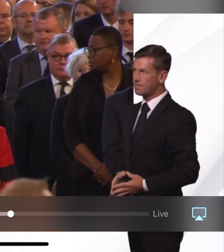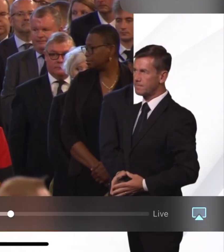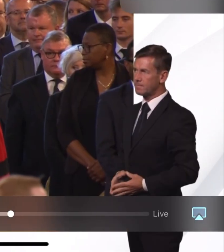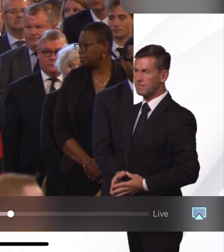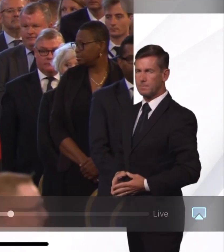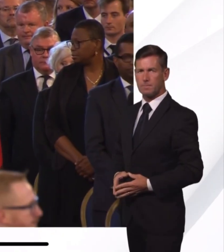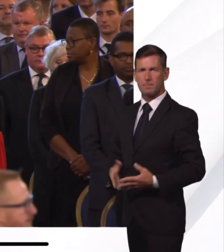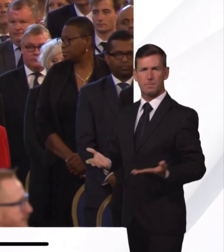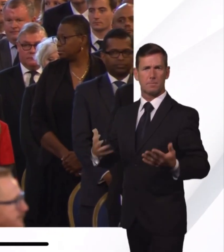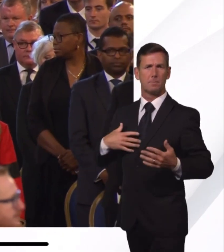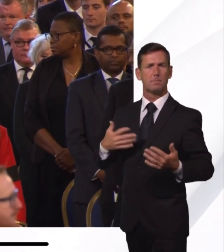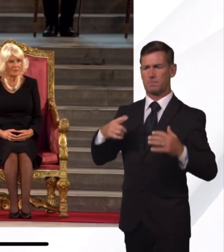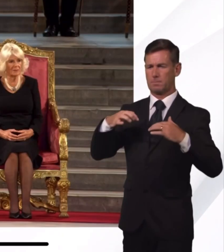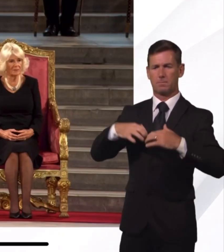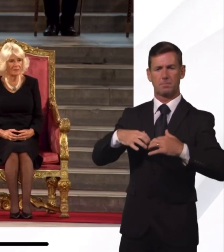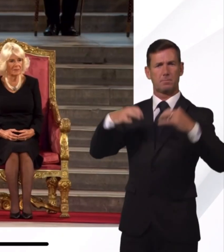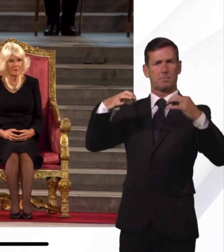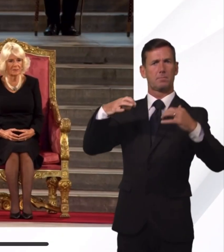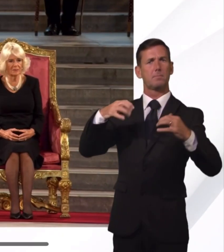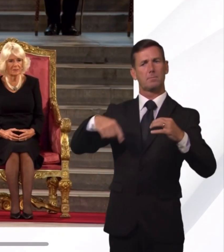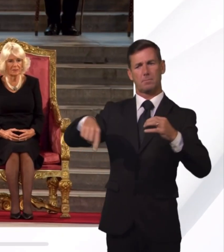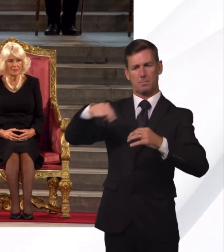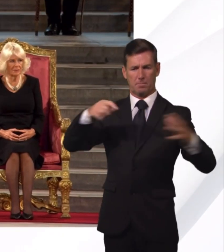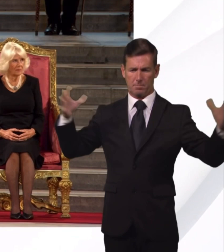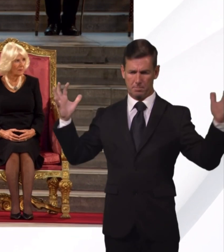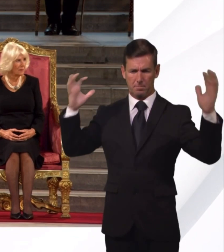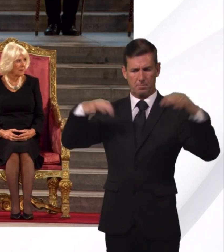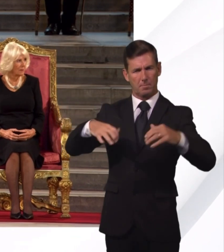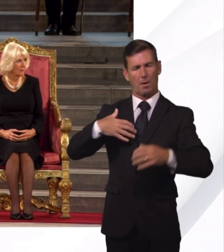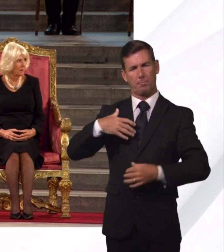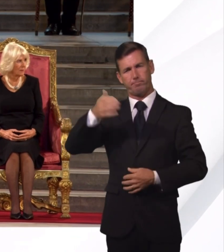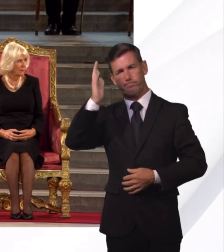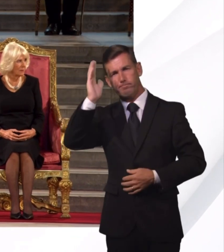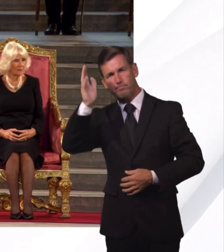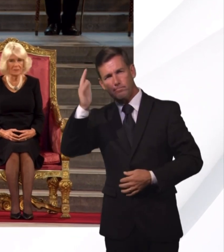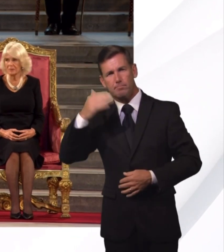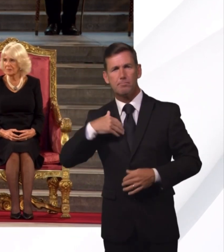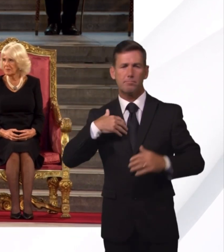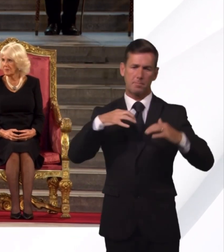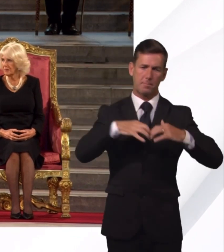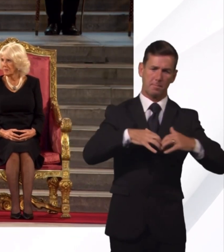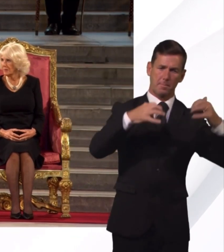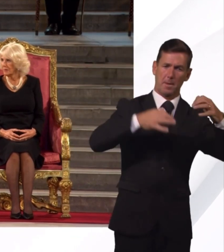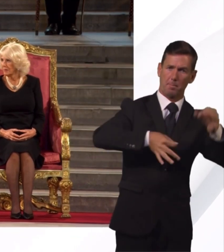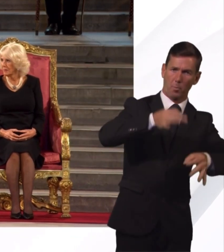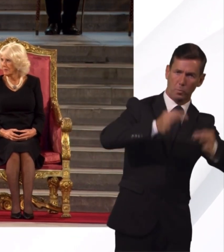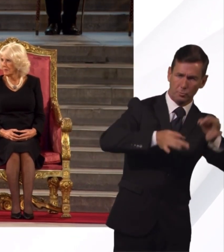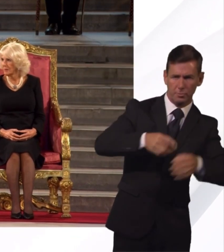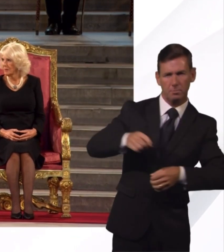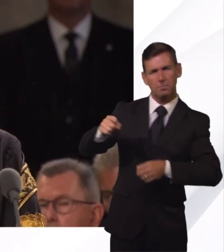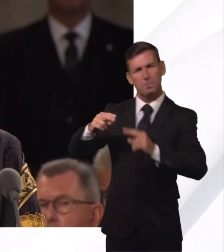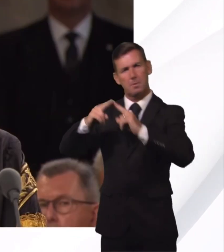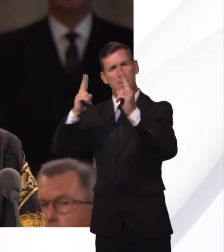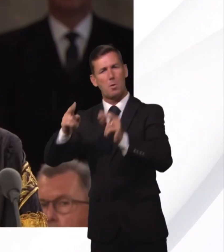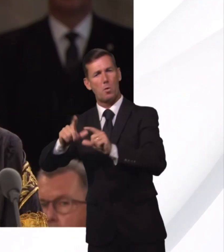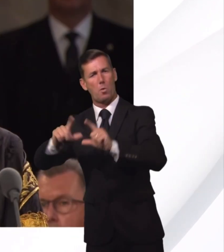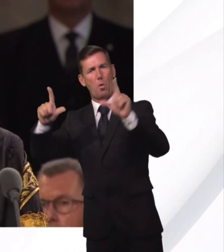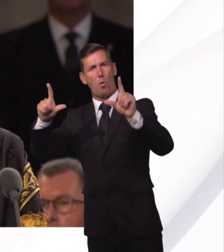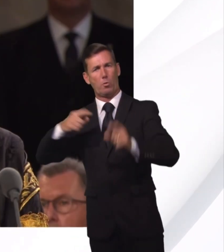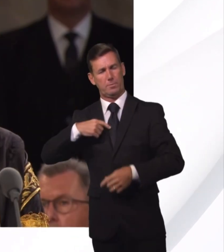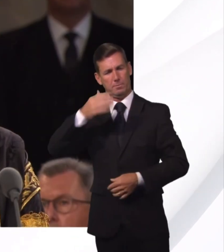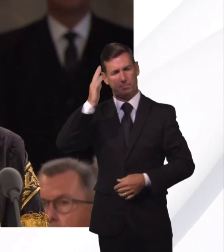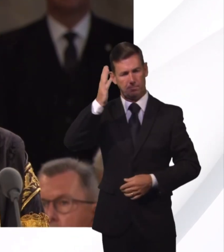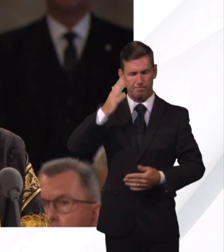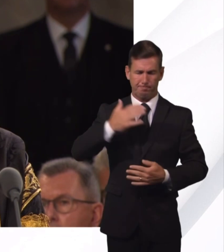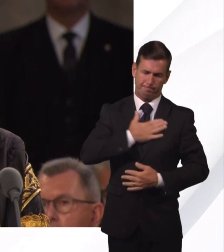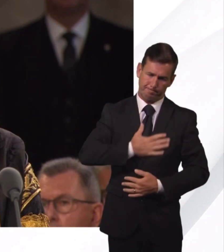to the ceremony at the Palace of Westminster, he received condolences from both Houses of Parliament. It is a